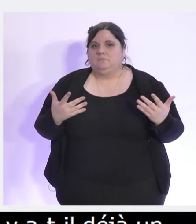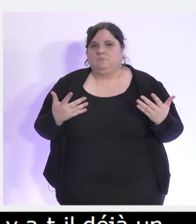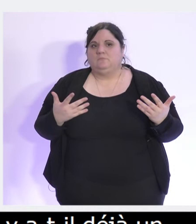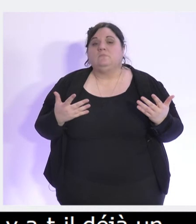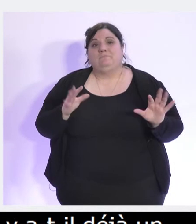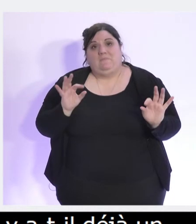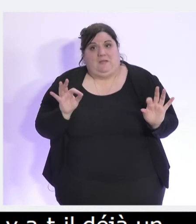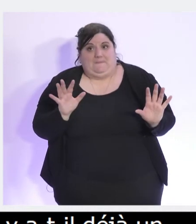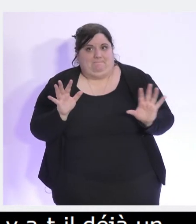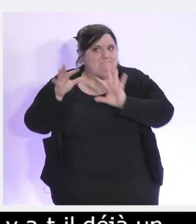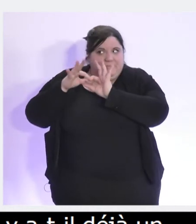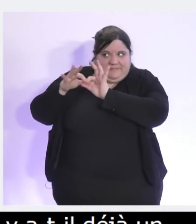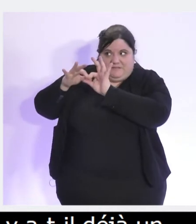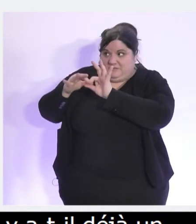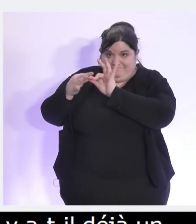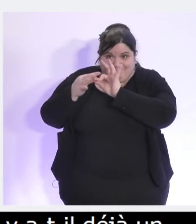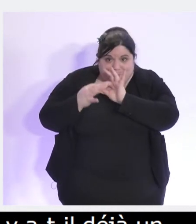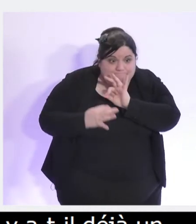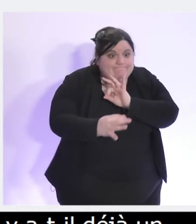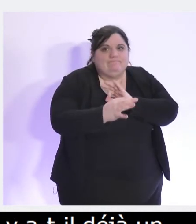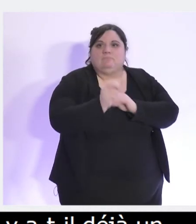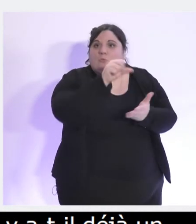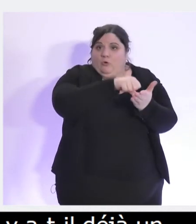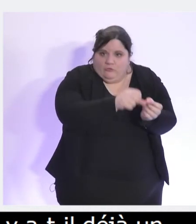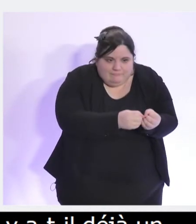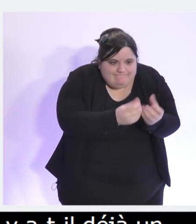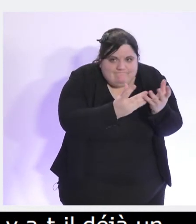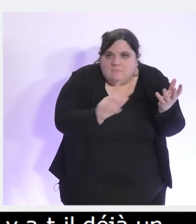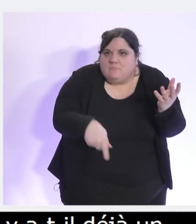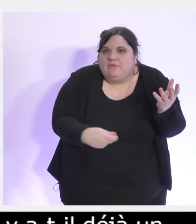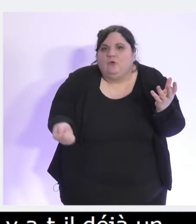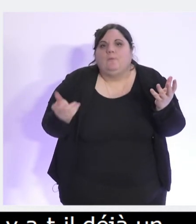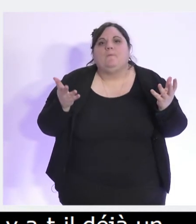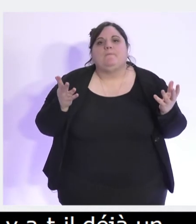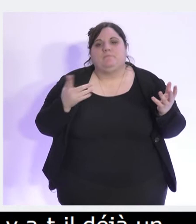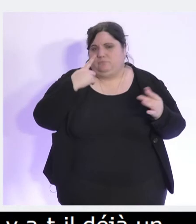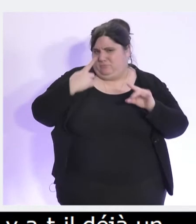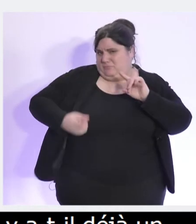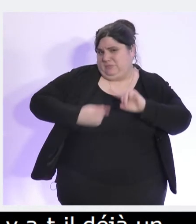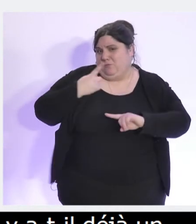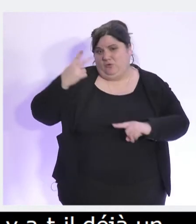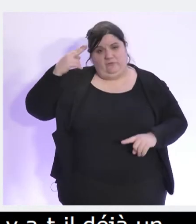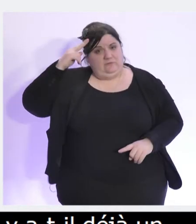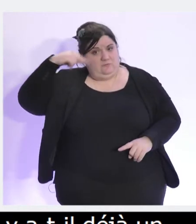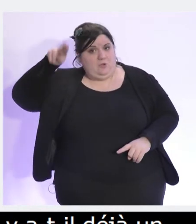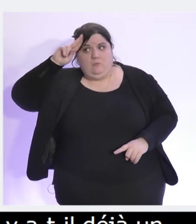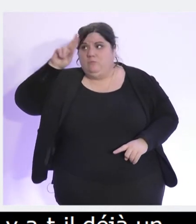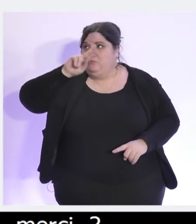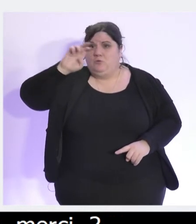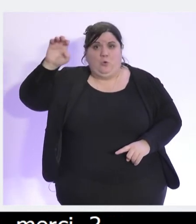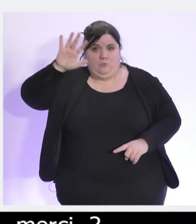this is what we want. We want to have an EU which is accessible for all. We are working on this,